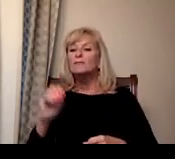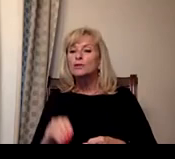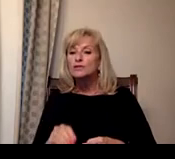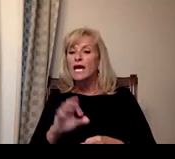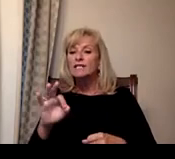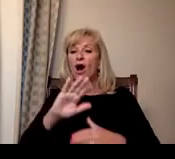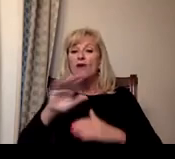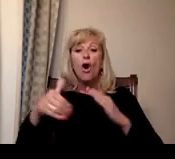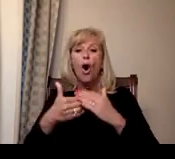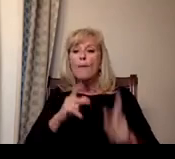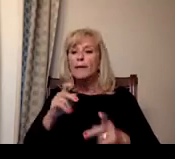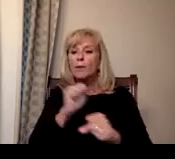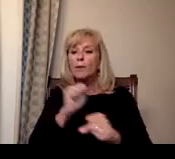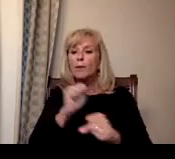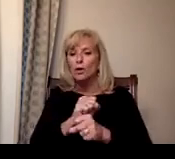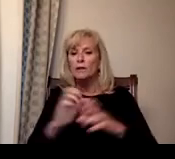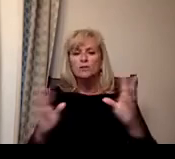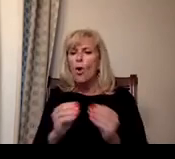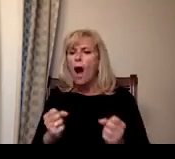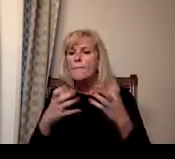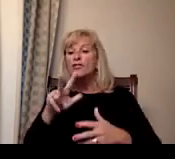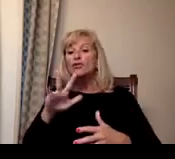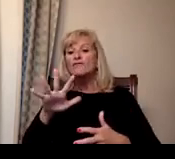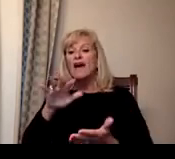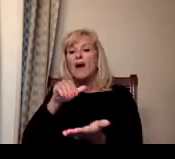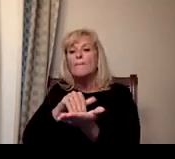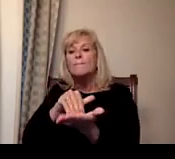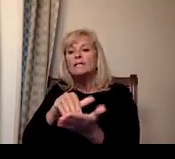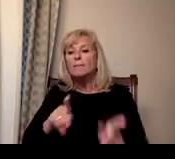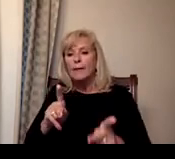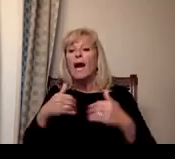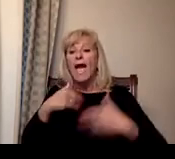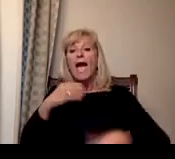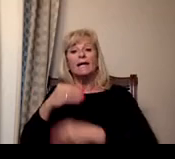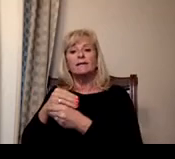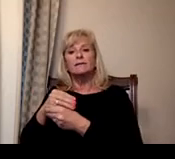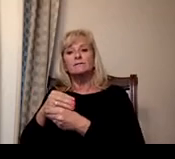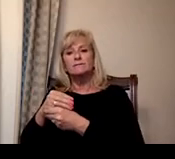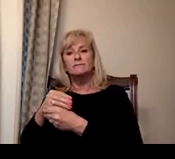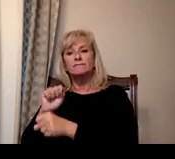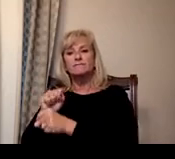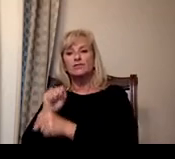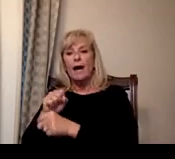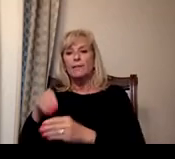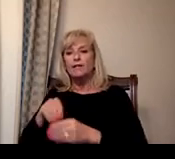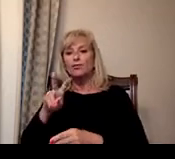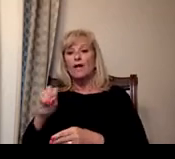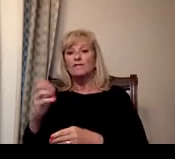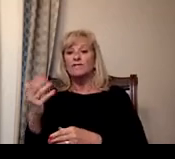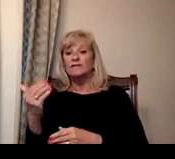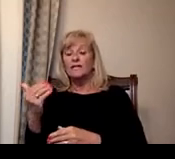which is about 55 million people, had a side hustle in 2016, which was an additional 2